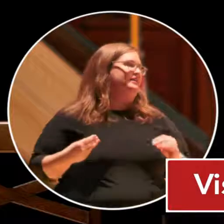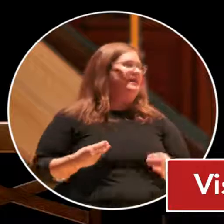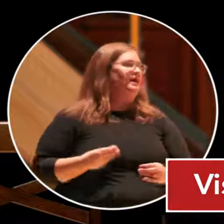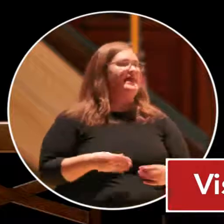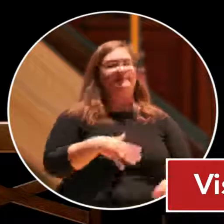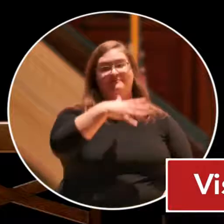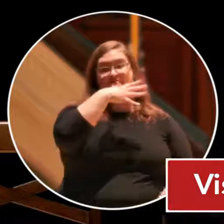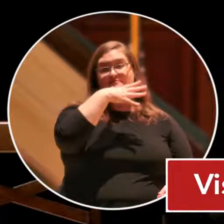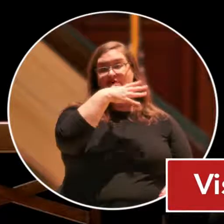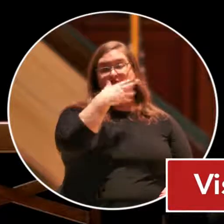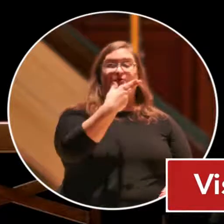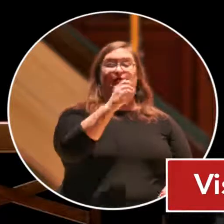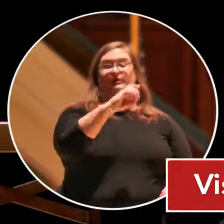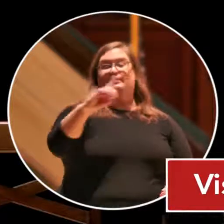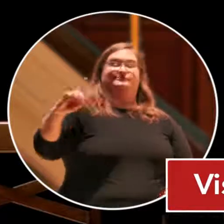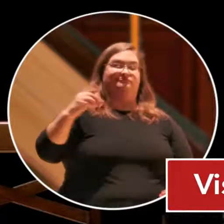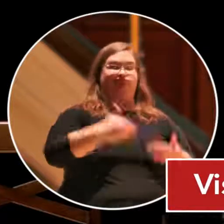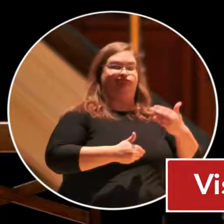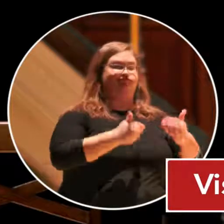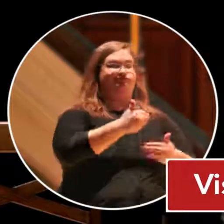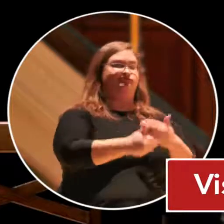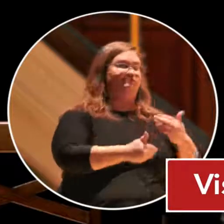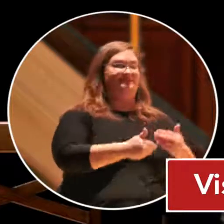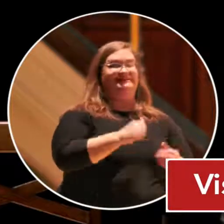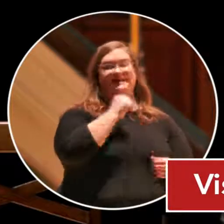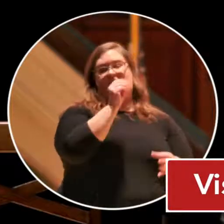is, it is not a simple endeavor.